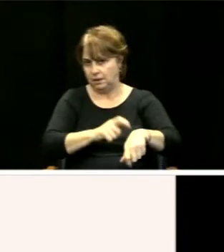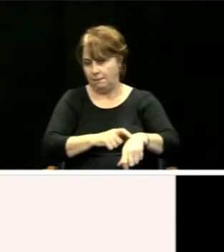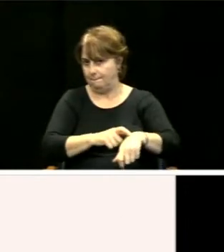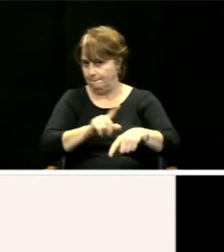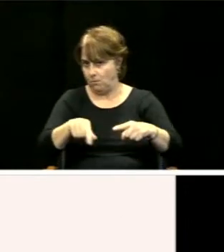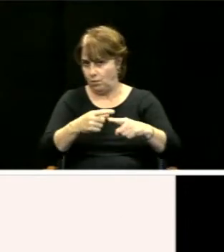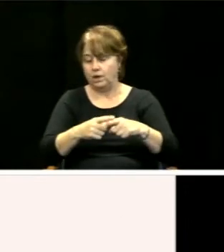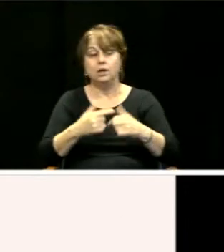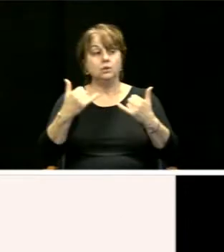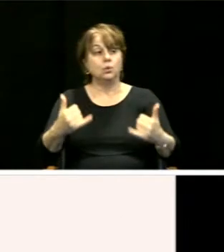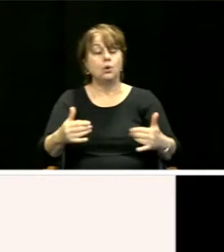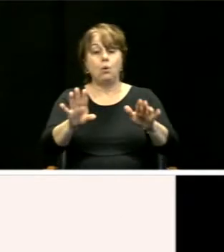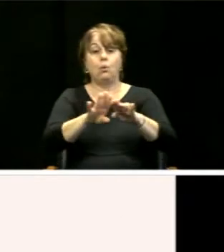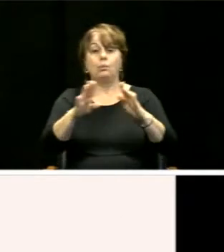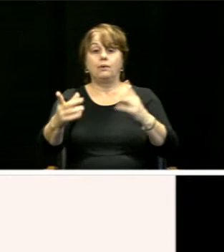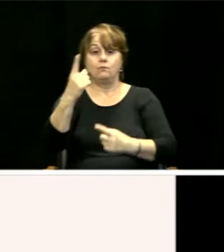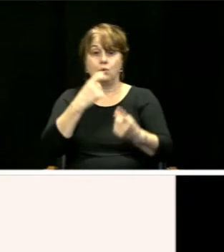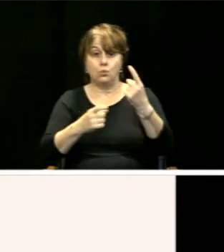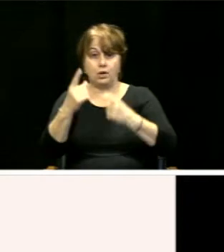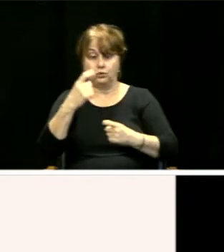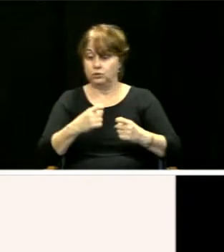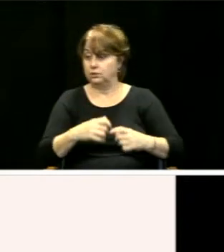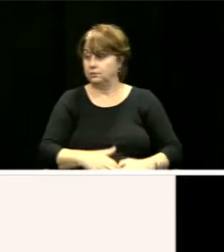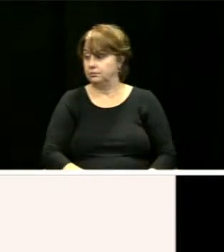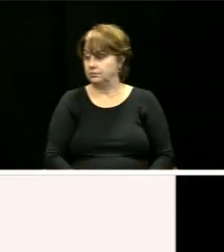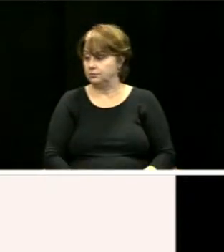it up for questions.